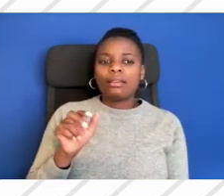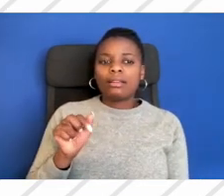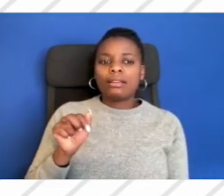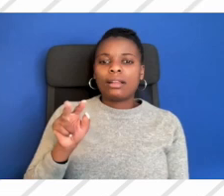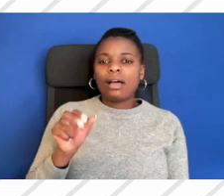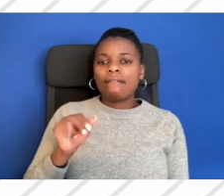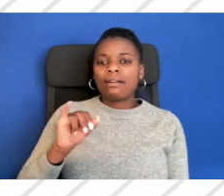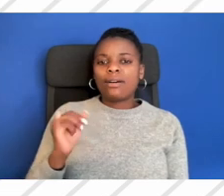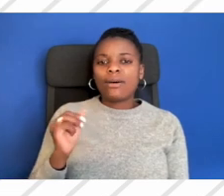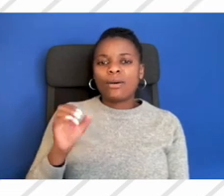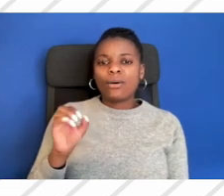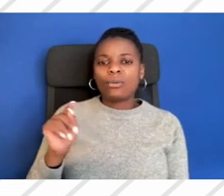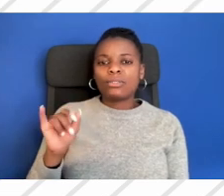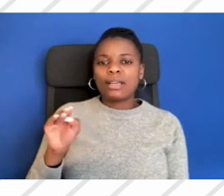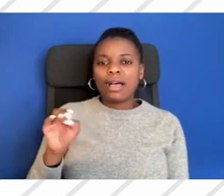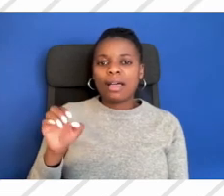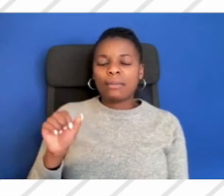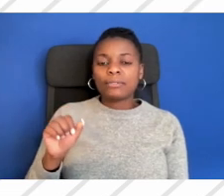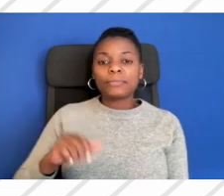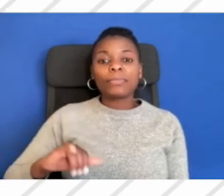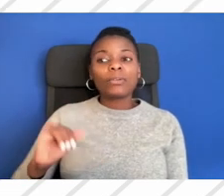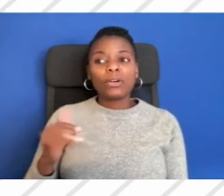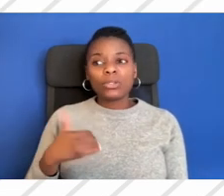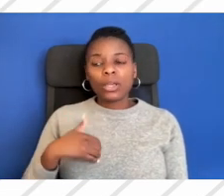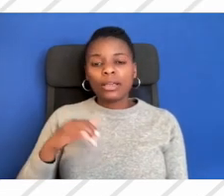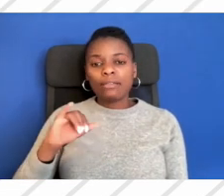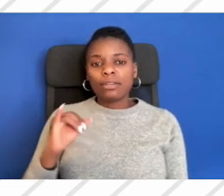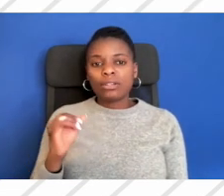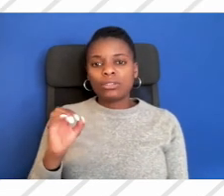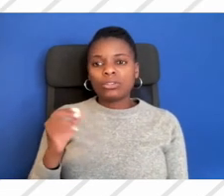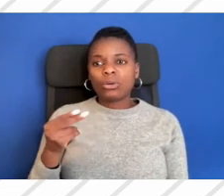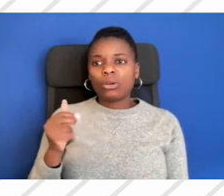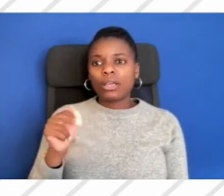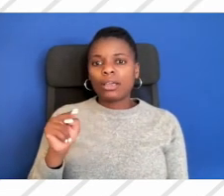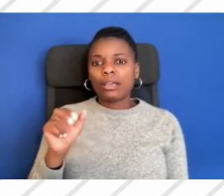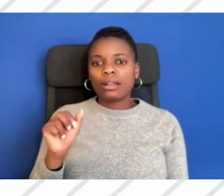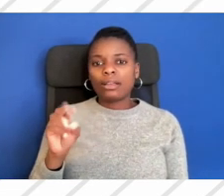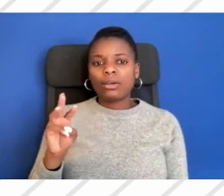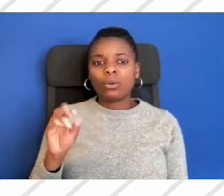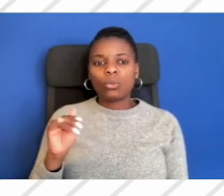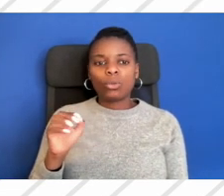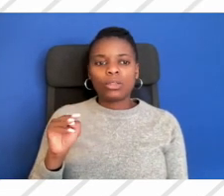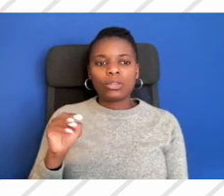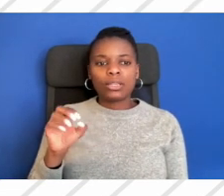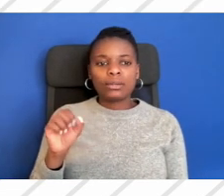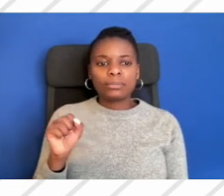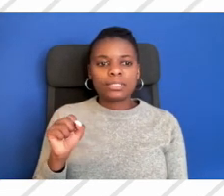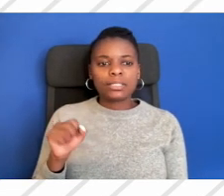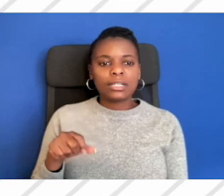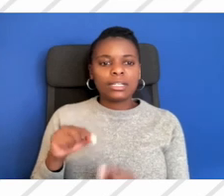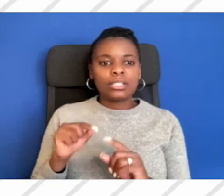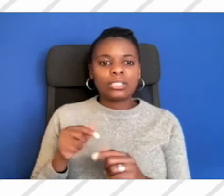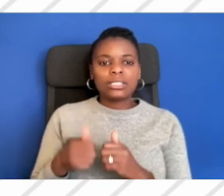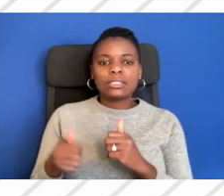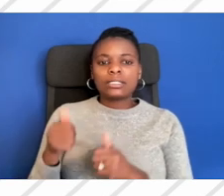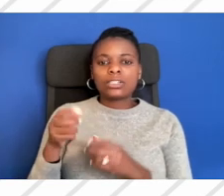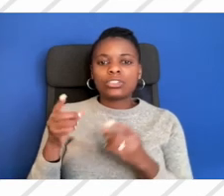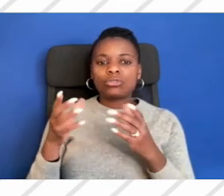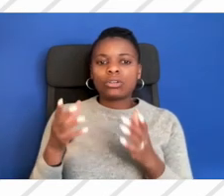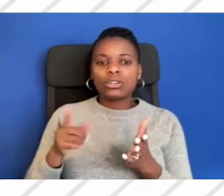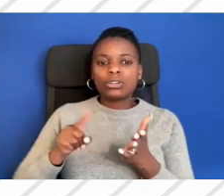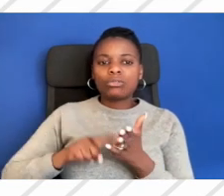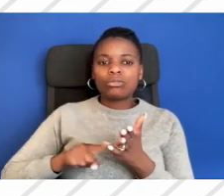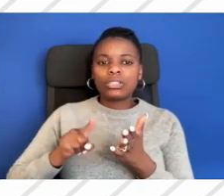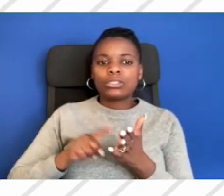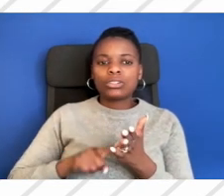We also have Johanna Williams. She is the Senior Director of Research at Search Institute, a nonprofit organization that promotes positive youth development